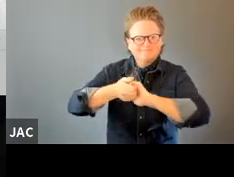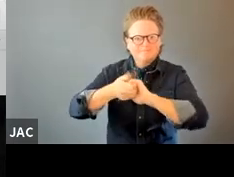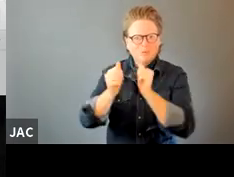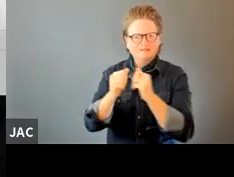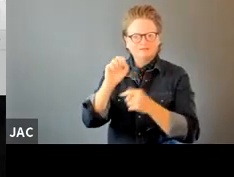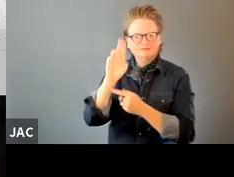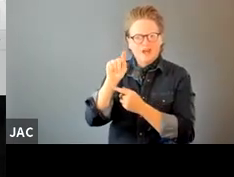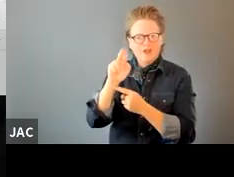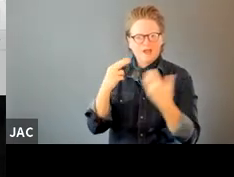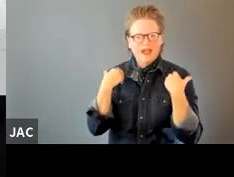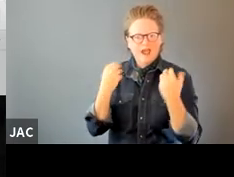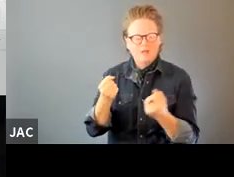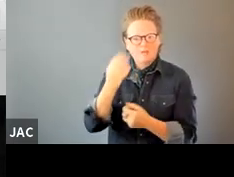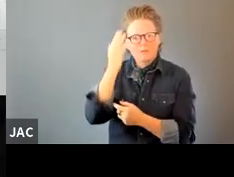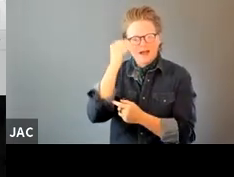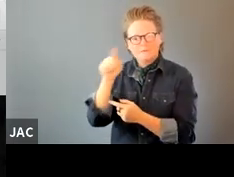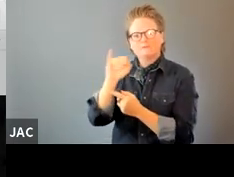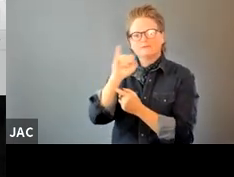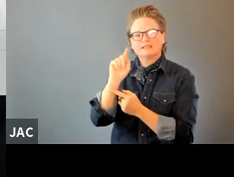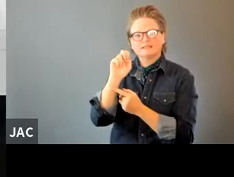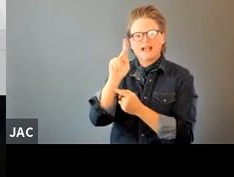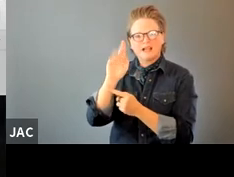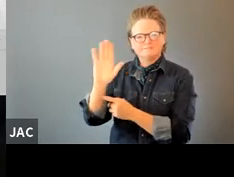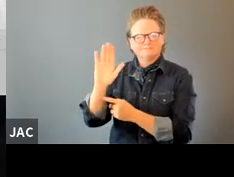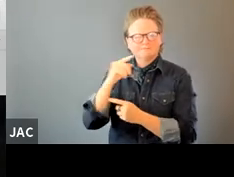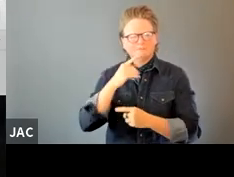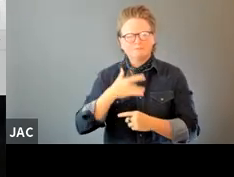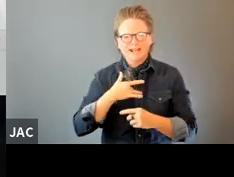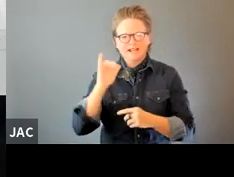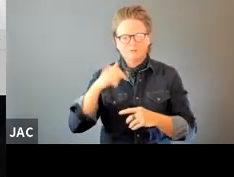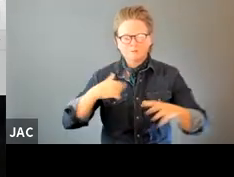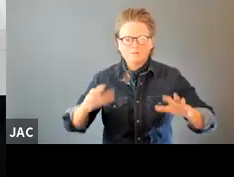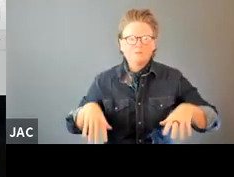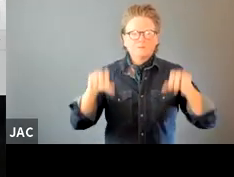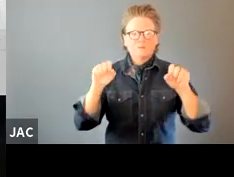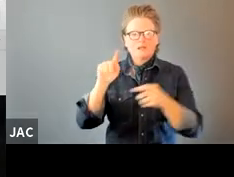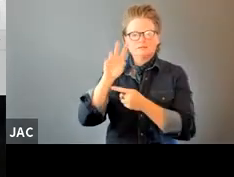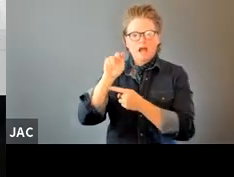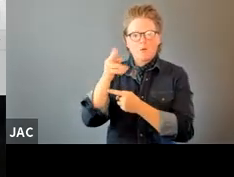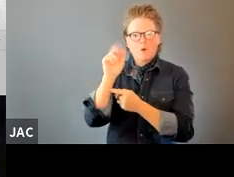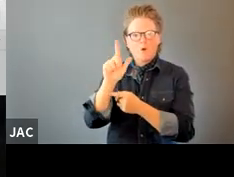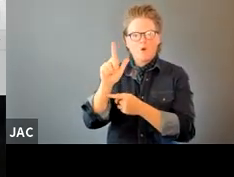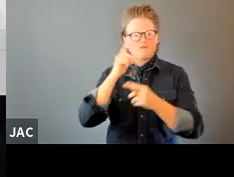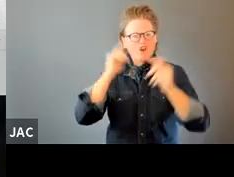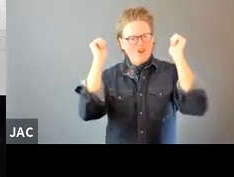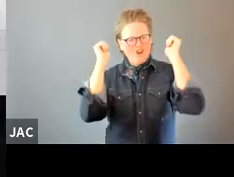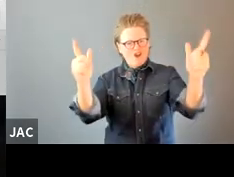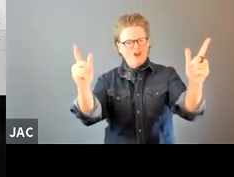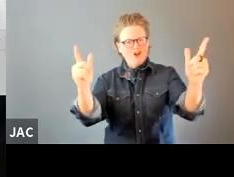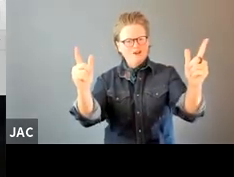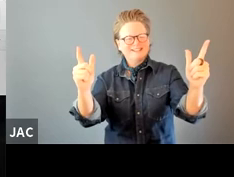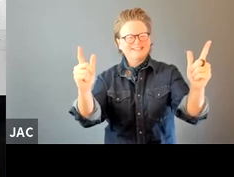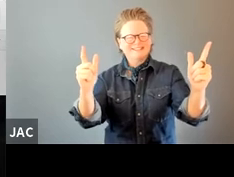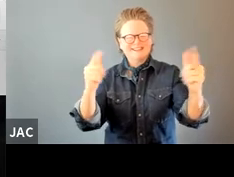together and with Sutter Health, because Isaac, he really felt like hosting a